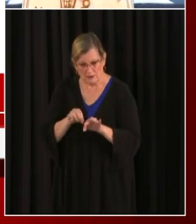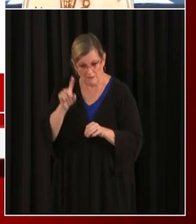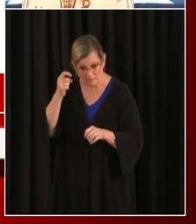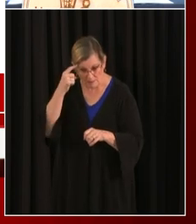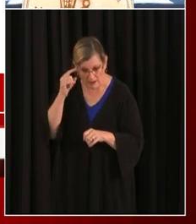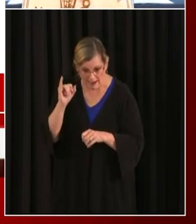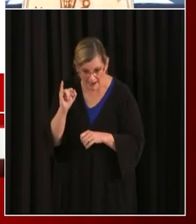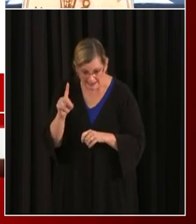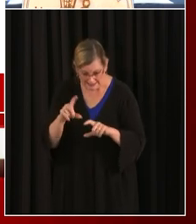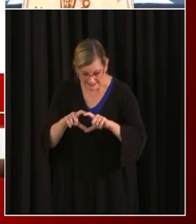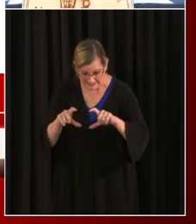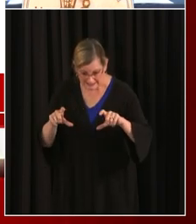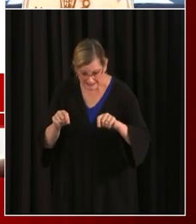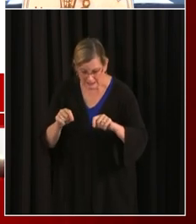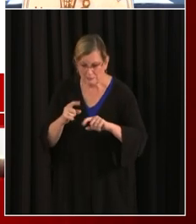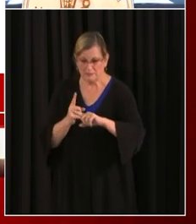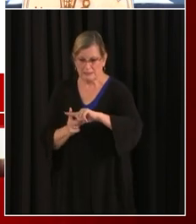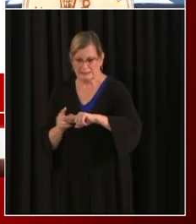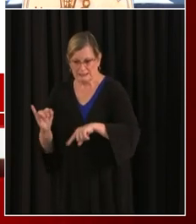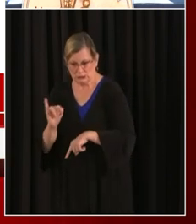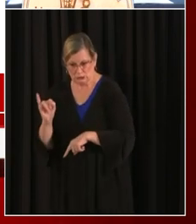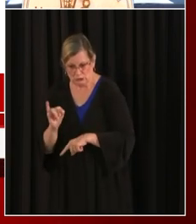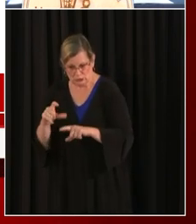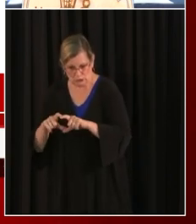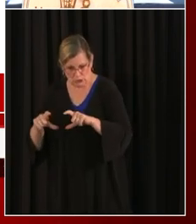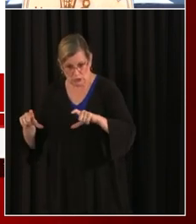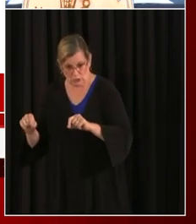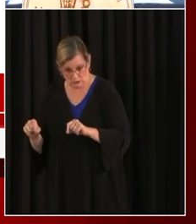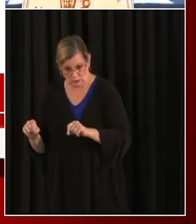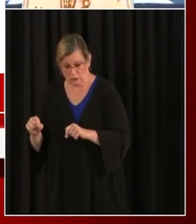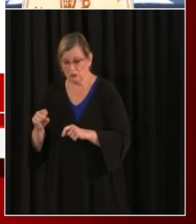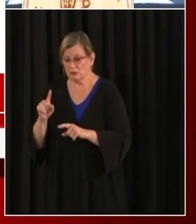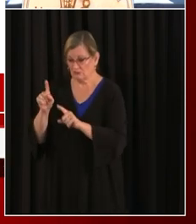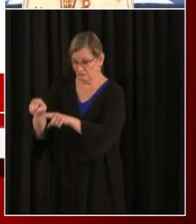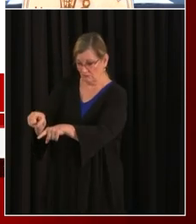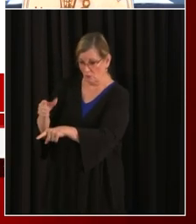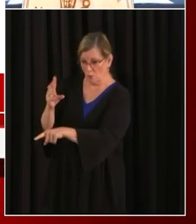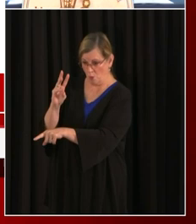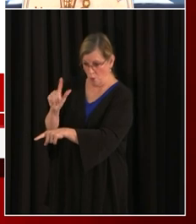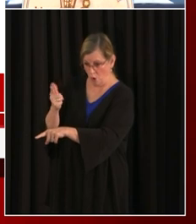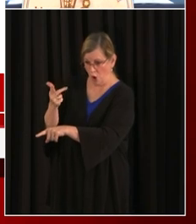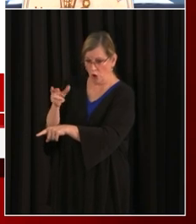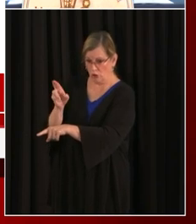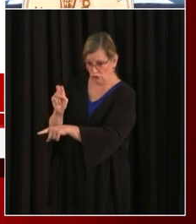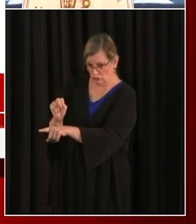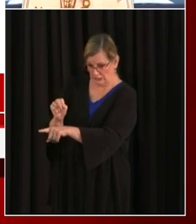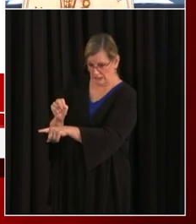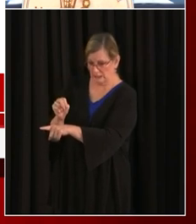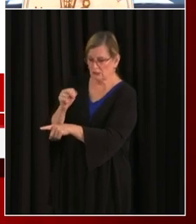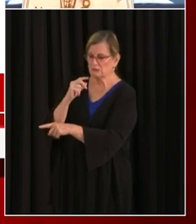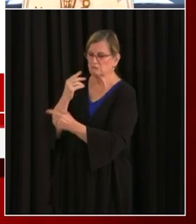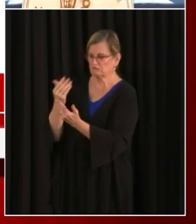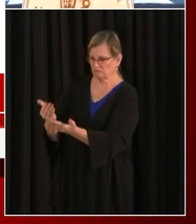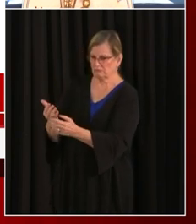your insurance card when you're going to the Walgreens table for your flu